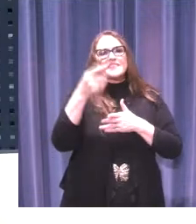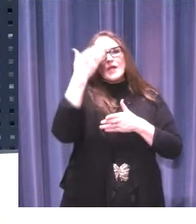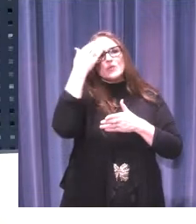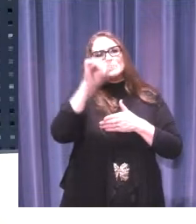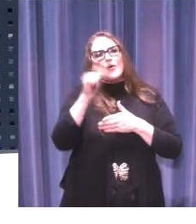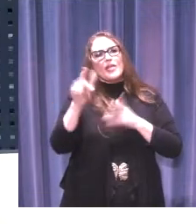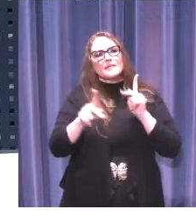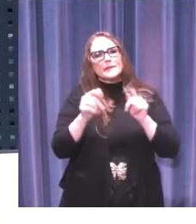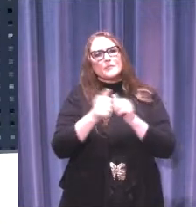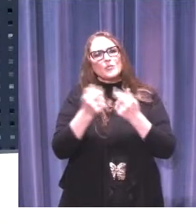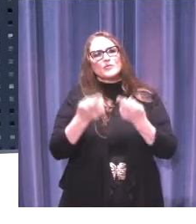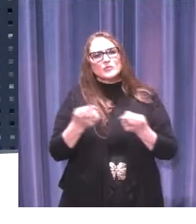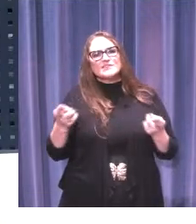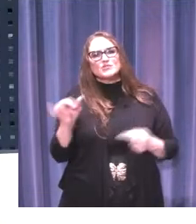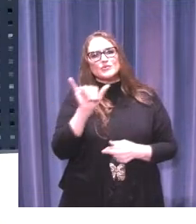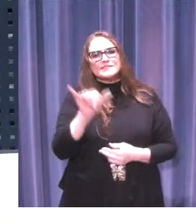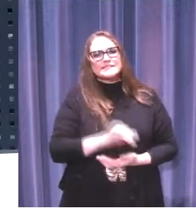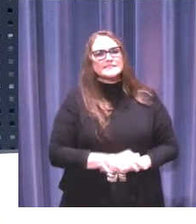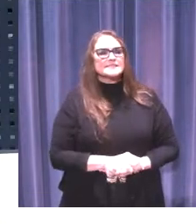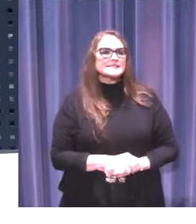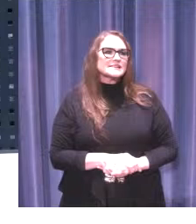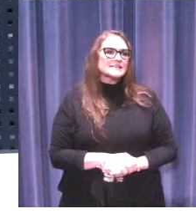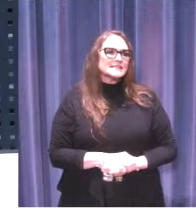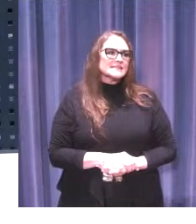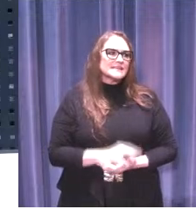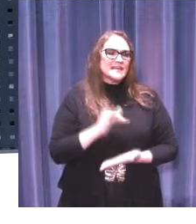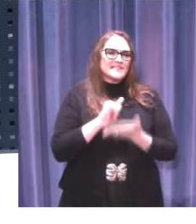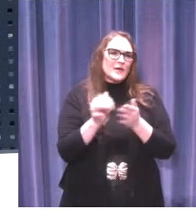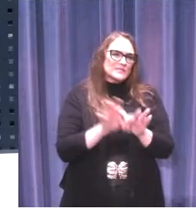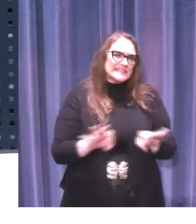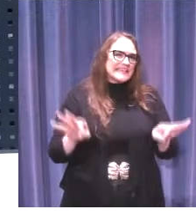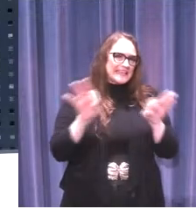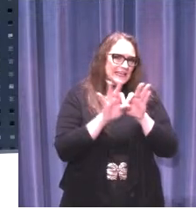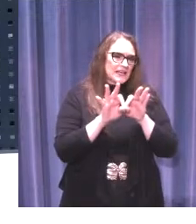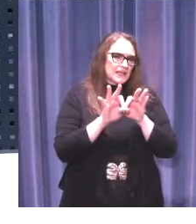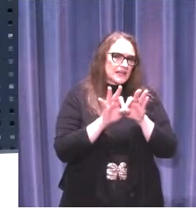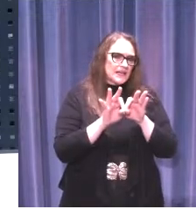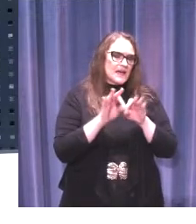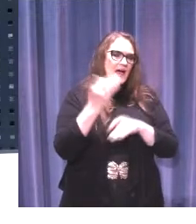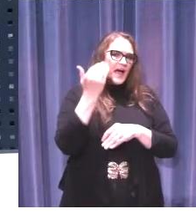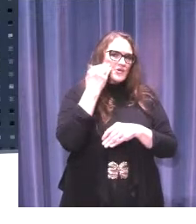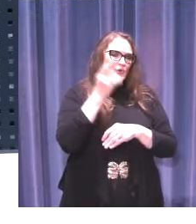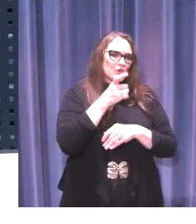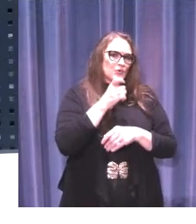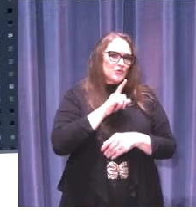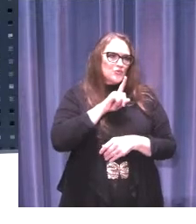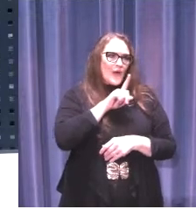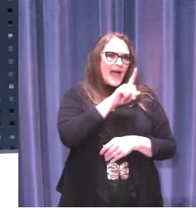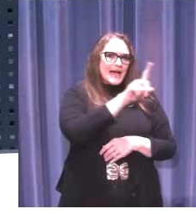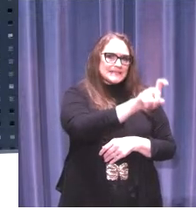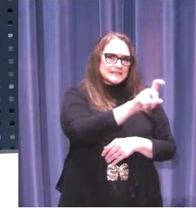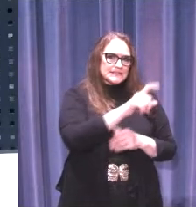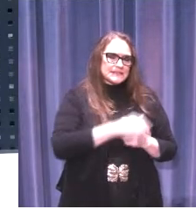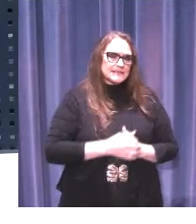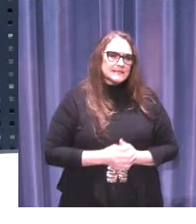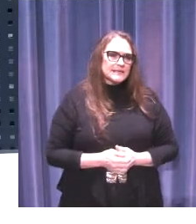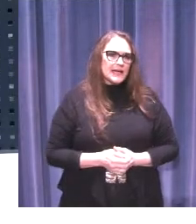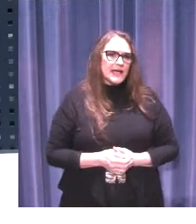with resources. And that was key on knowing who to ask